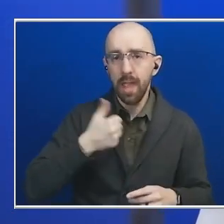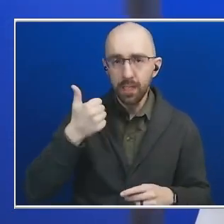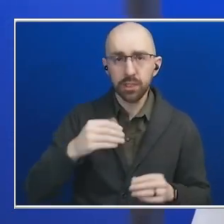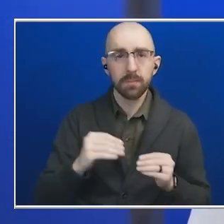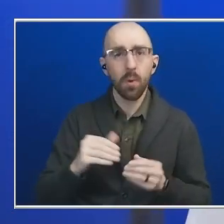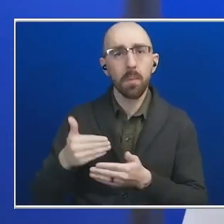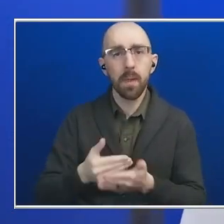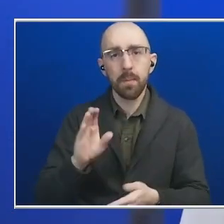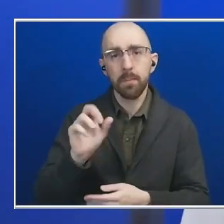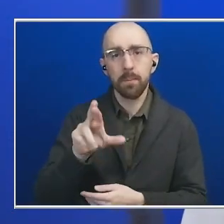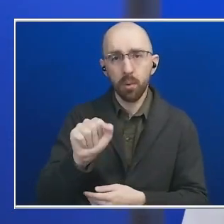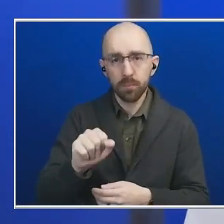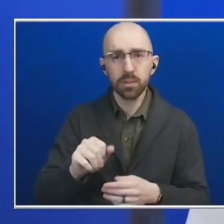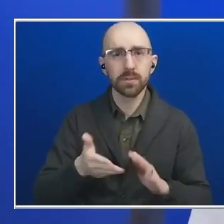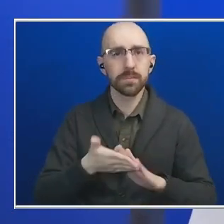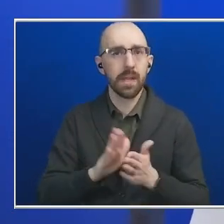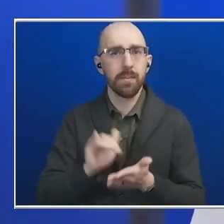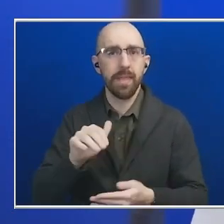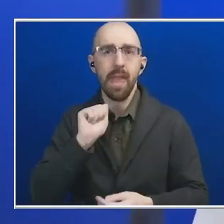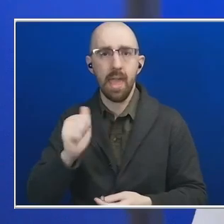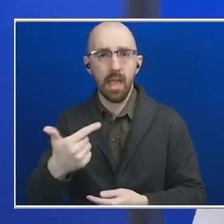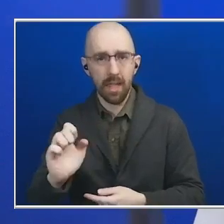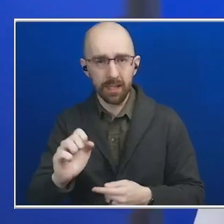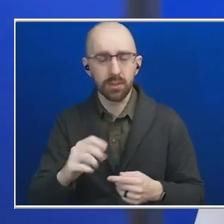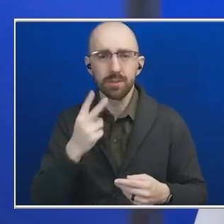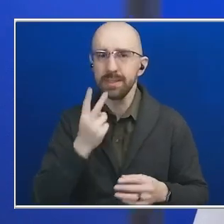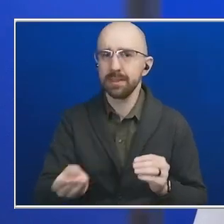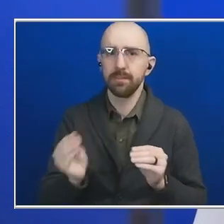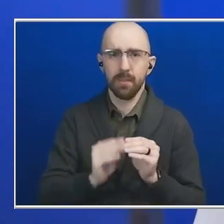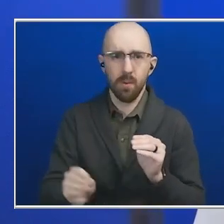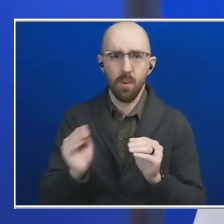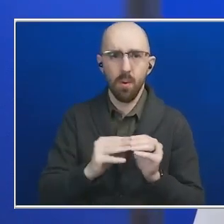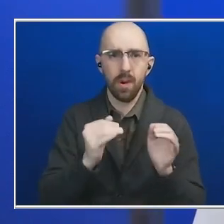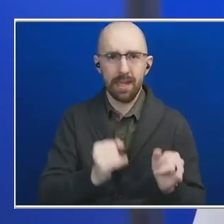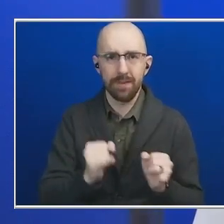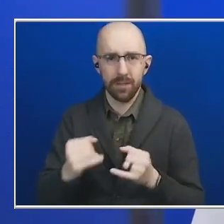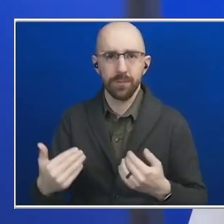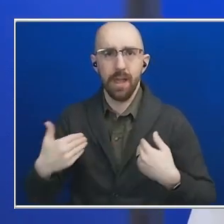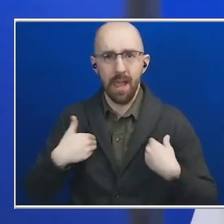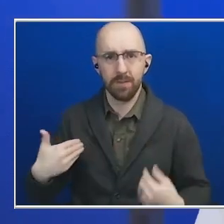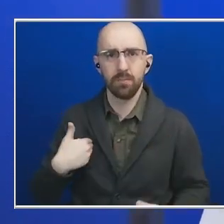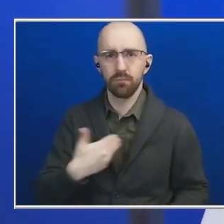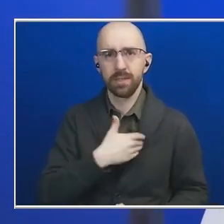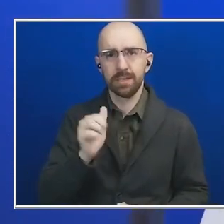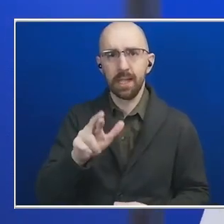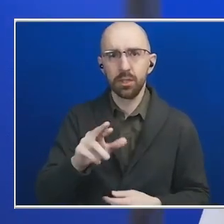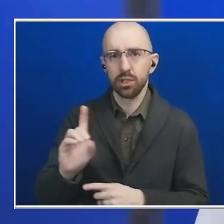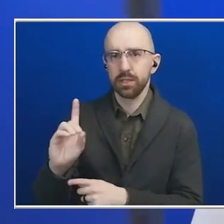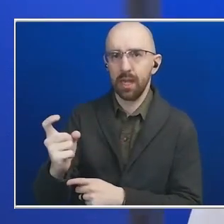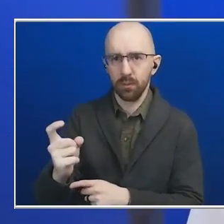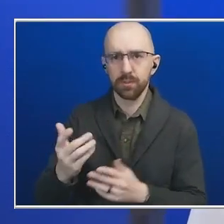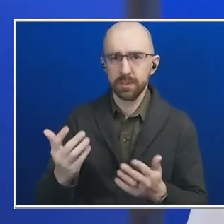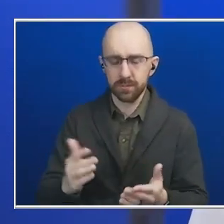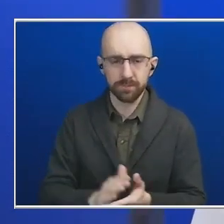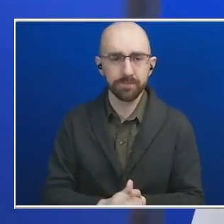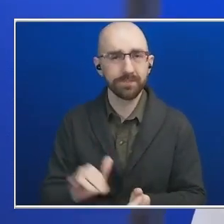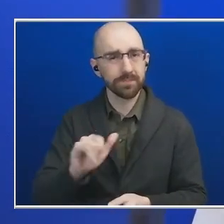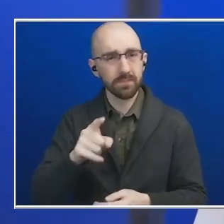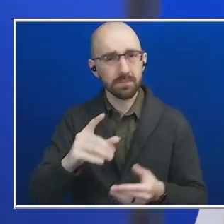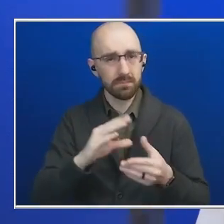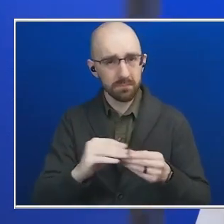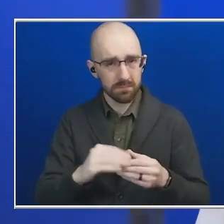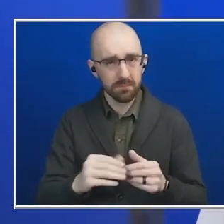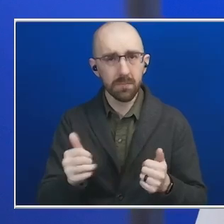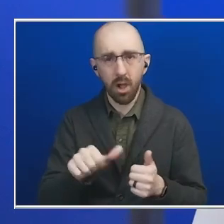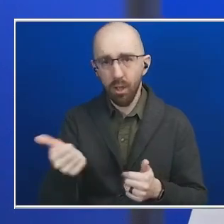be that age, we're just going to simply see more individuals that have a breast cancer diagnosis. As you said, those other factors do play a